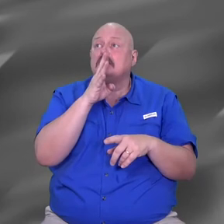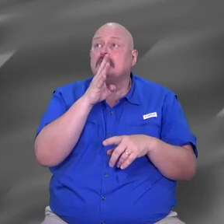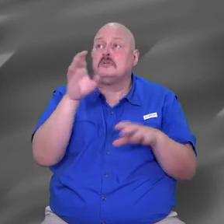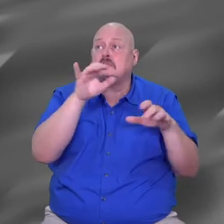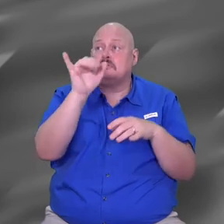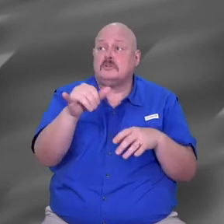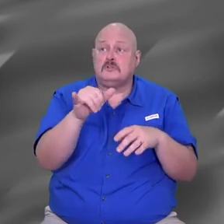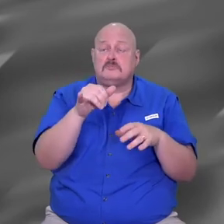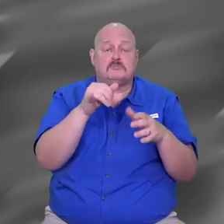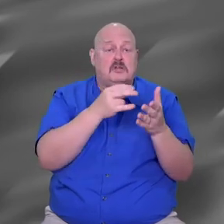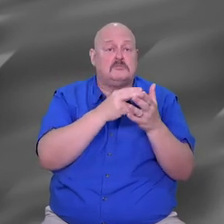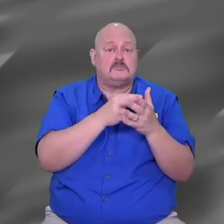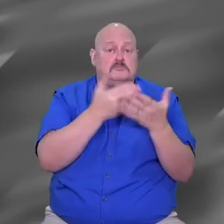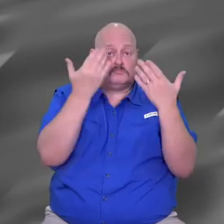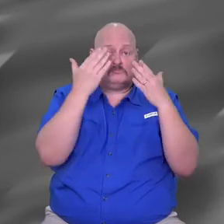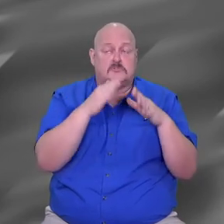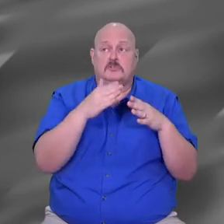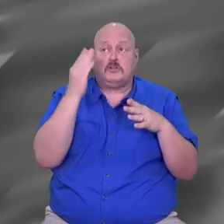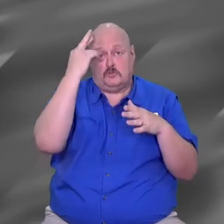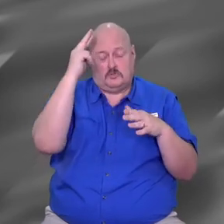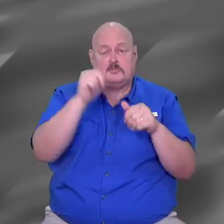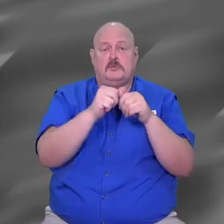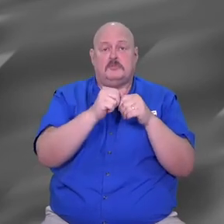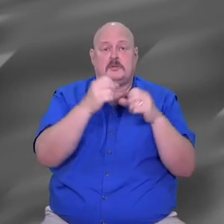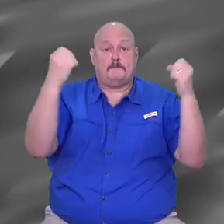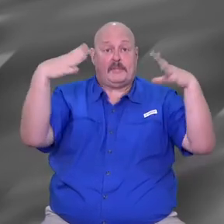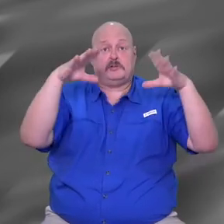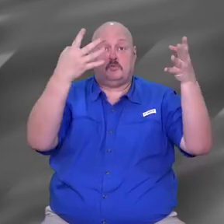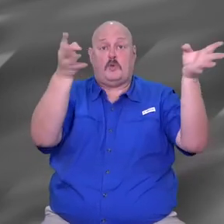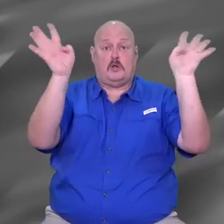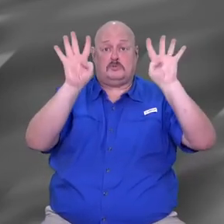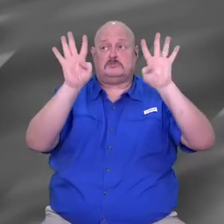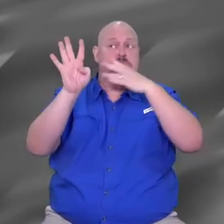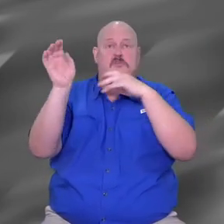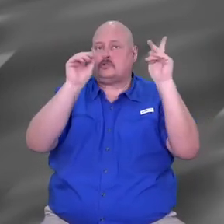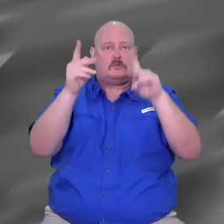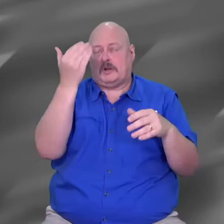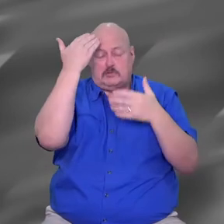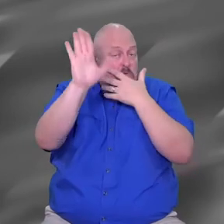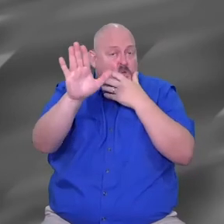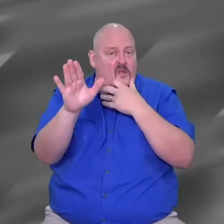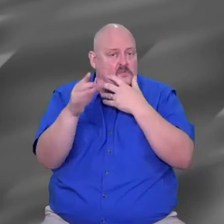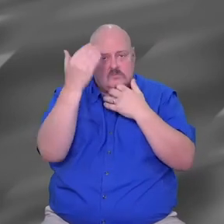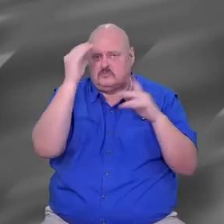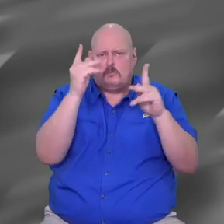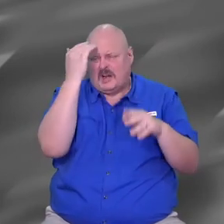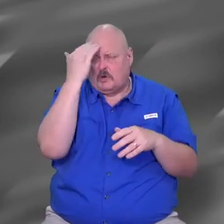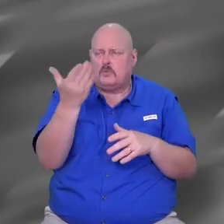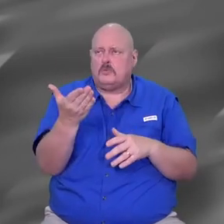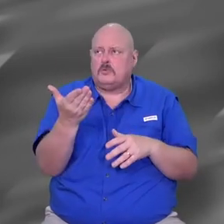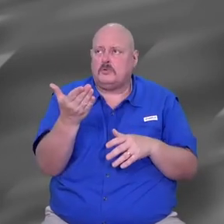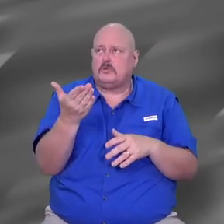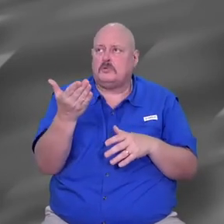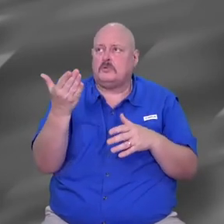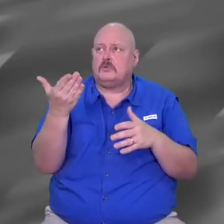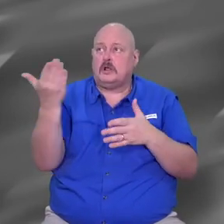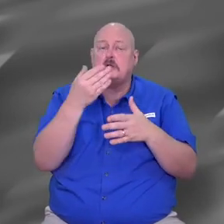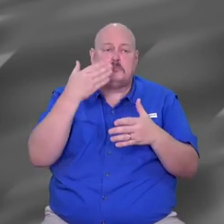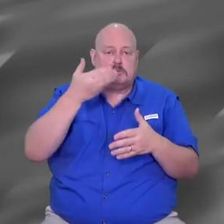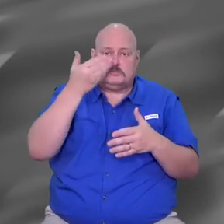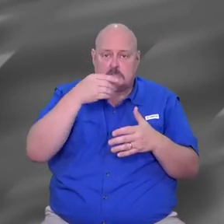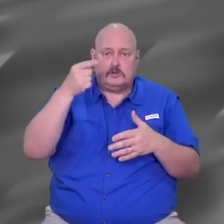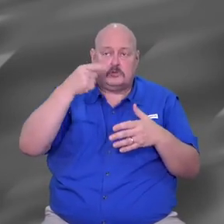so anonymously. Remember those magic walls that I talked about? Nobody's going to know. I'll bring the Kleenex.